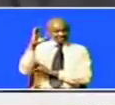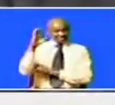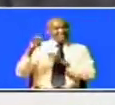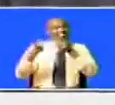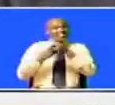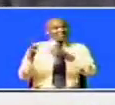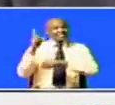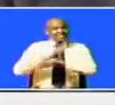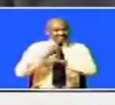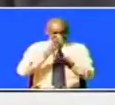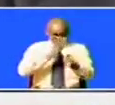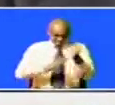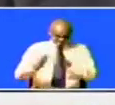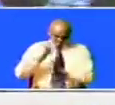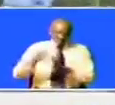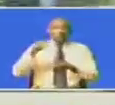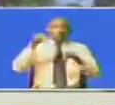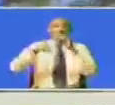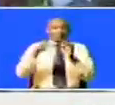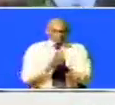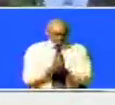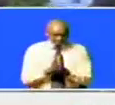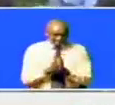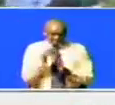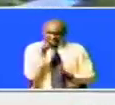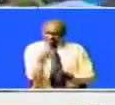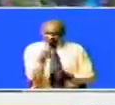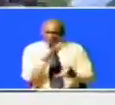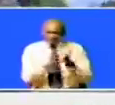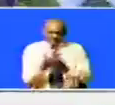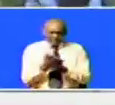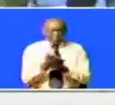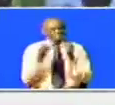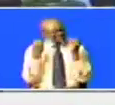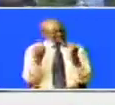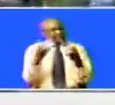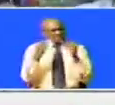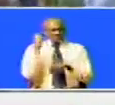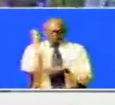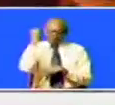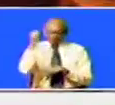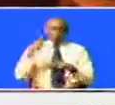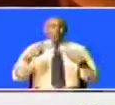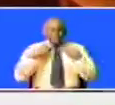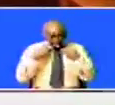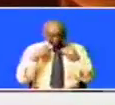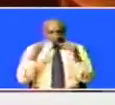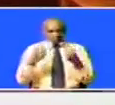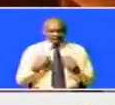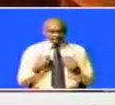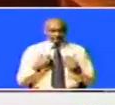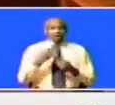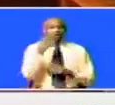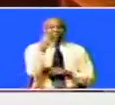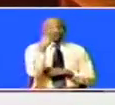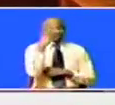7 days to prepare for a repeat poll that is increasingly becoming riddled in a political quagmire. Barely less than